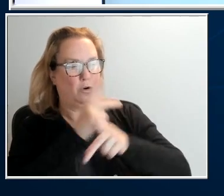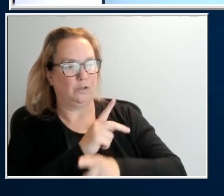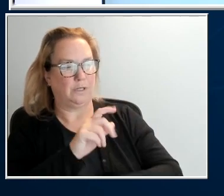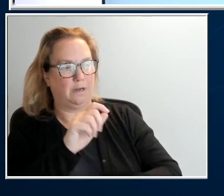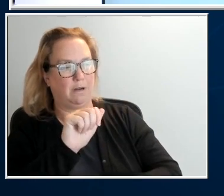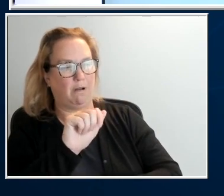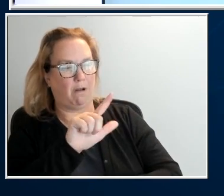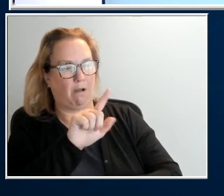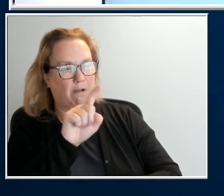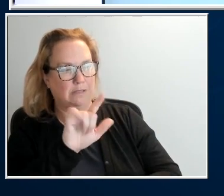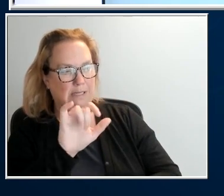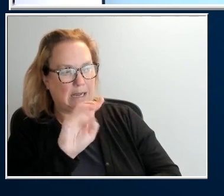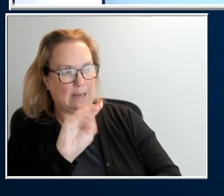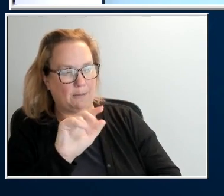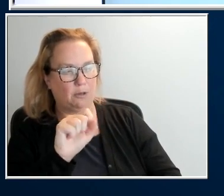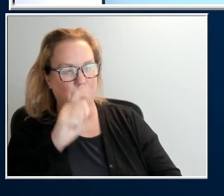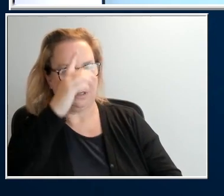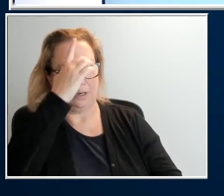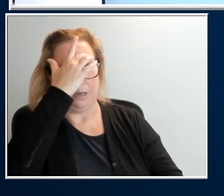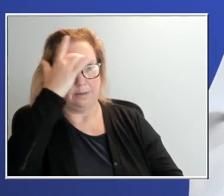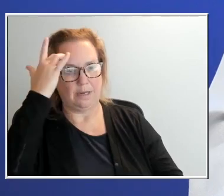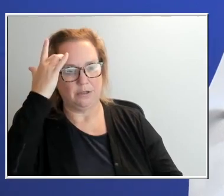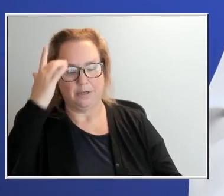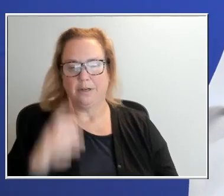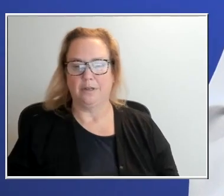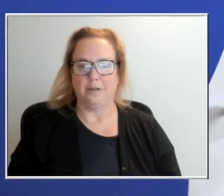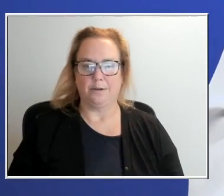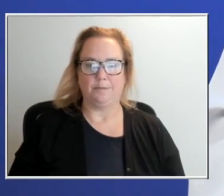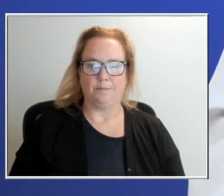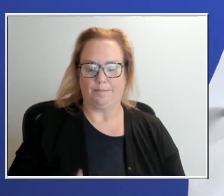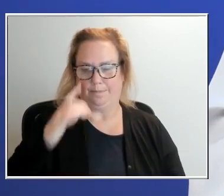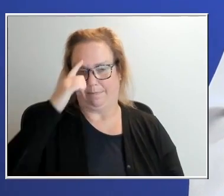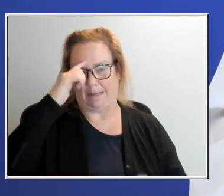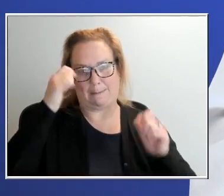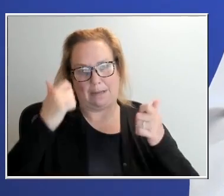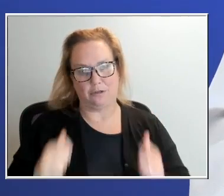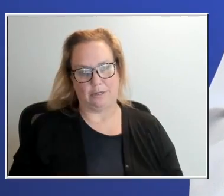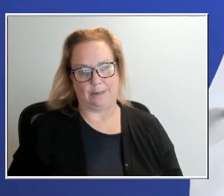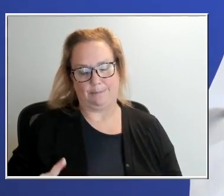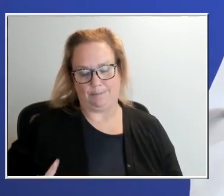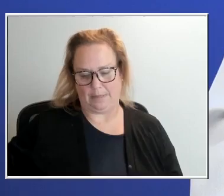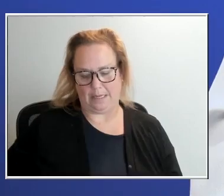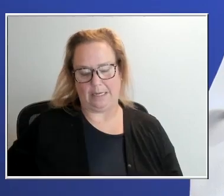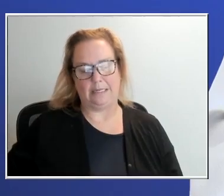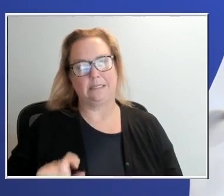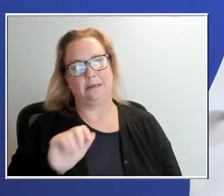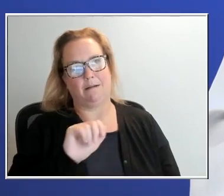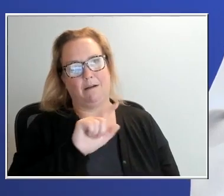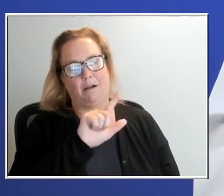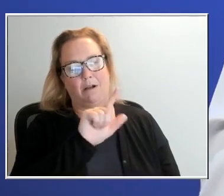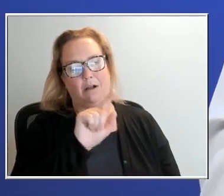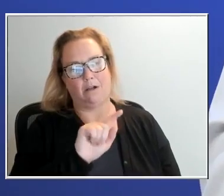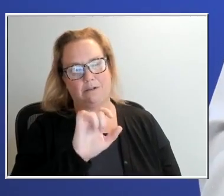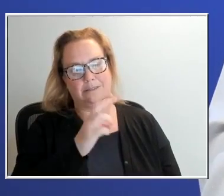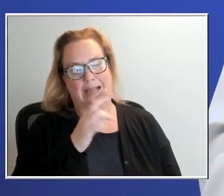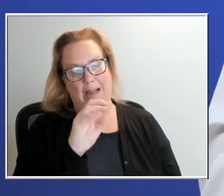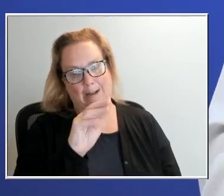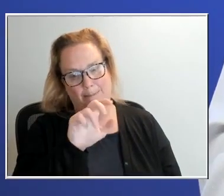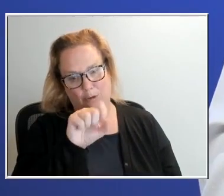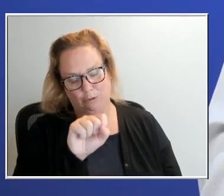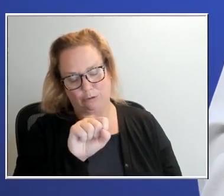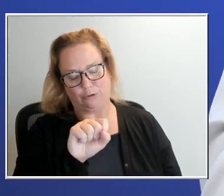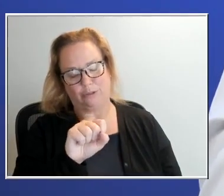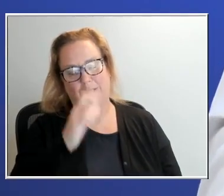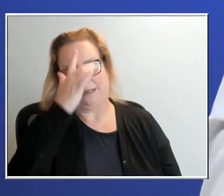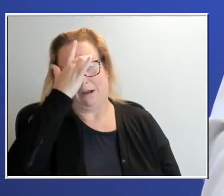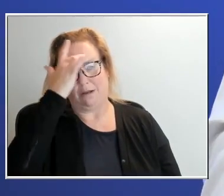dementia? Wow, another great question. So kidney disease and Alzheimer's disease. So Alzheimer's disease can